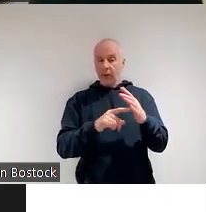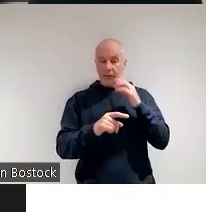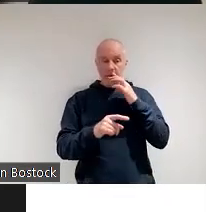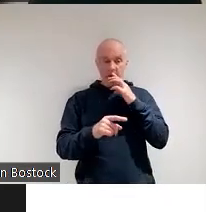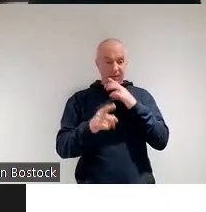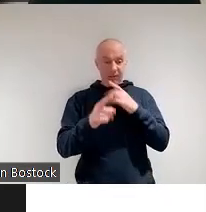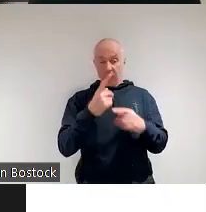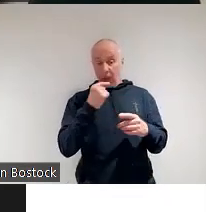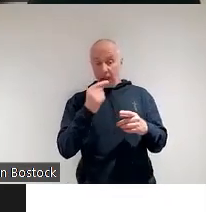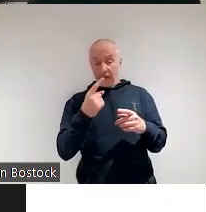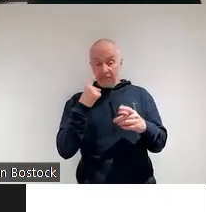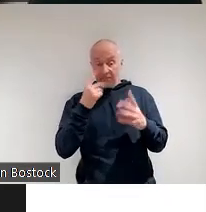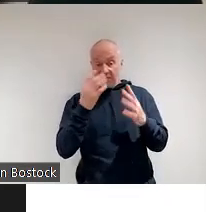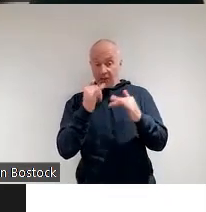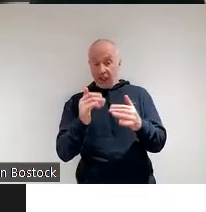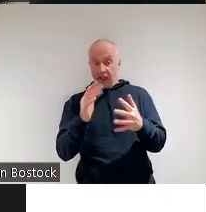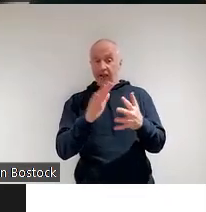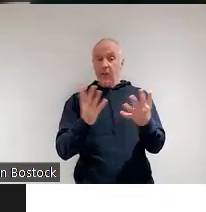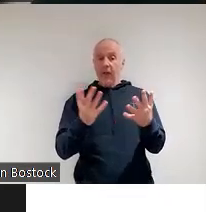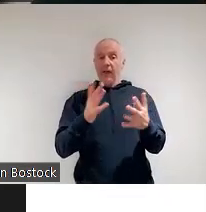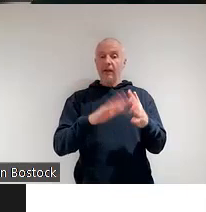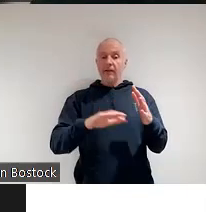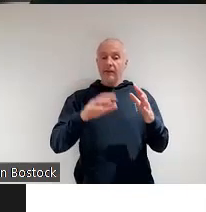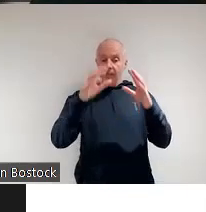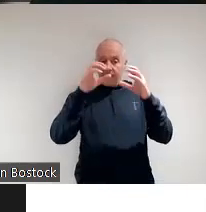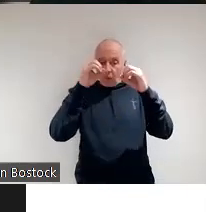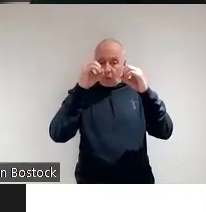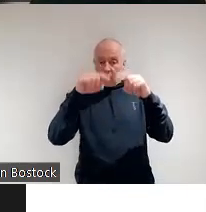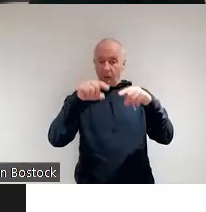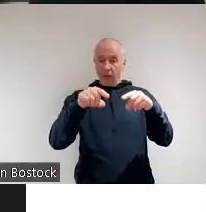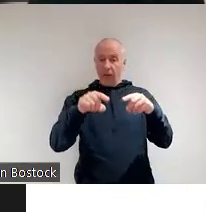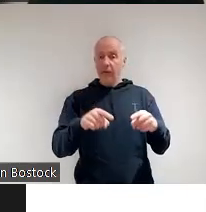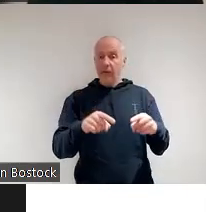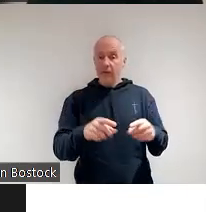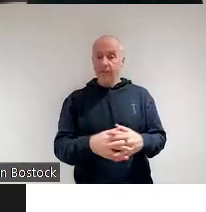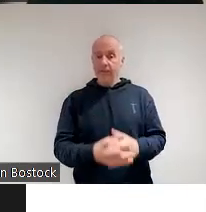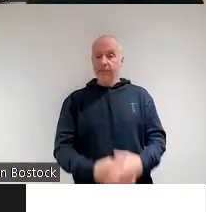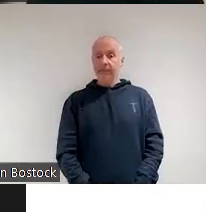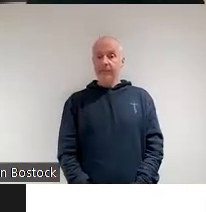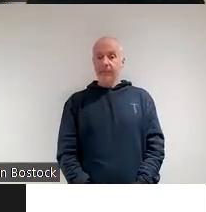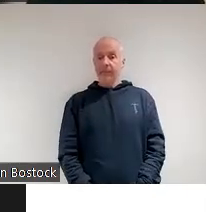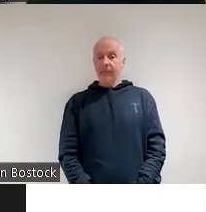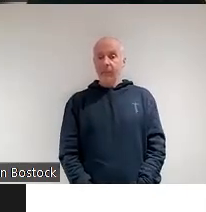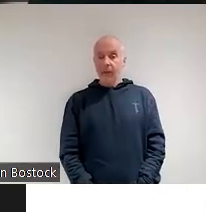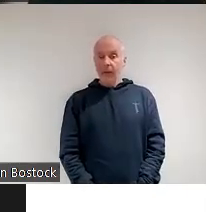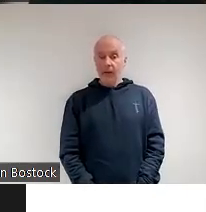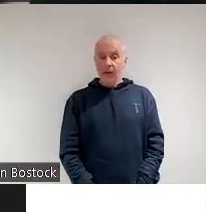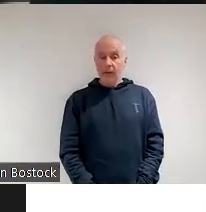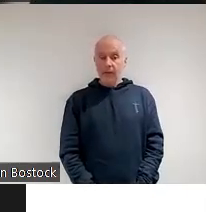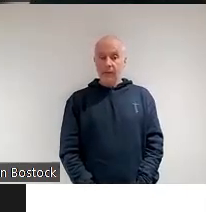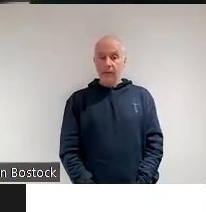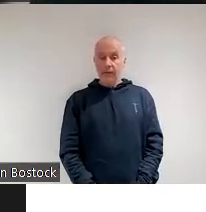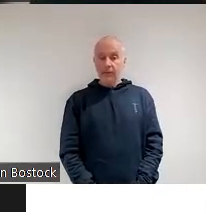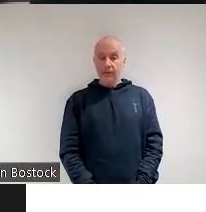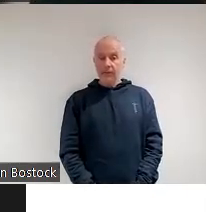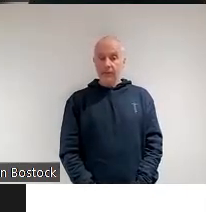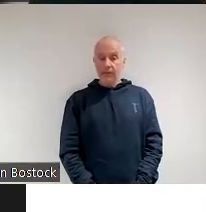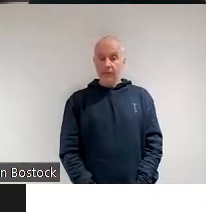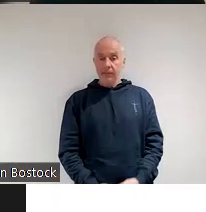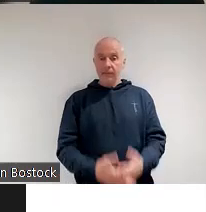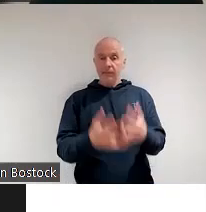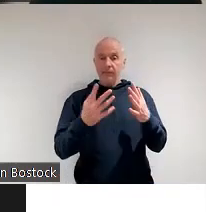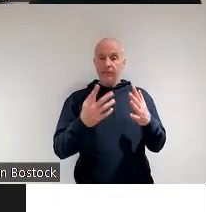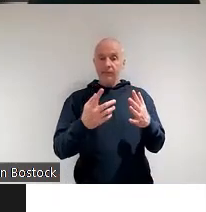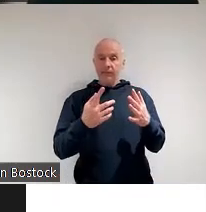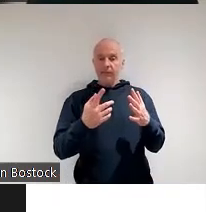into ChargePoint to find this page. And then there's something also very important called the regulatory certifications.